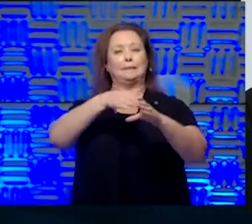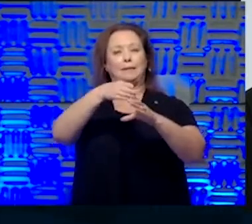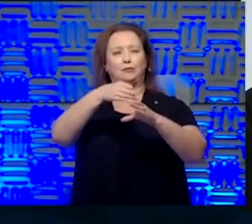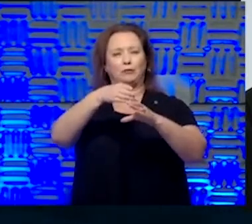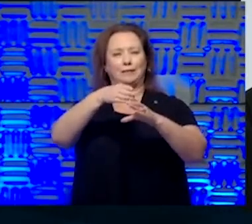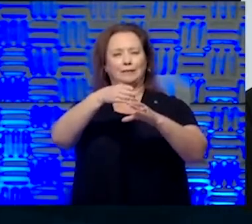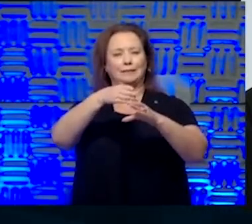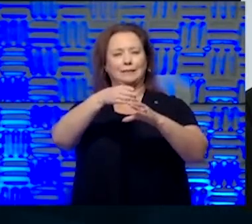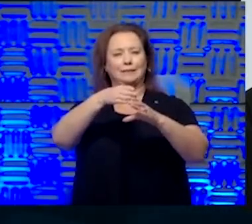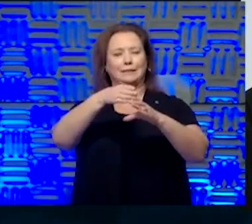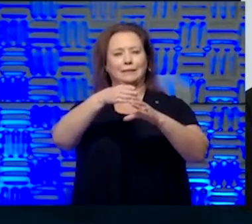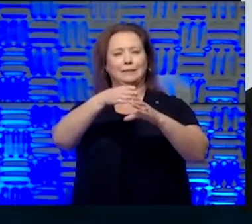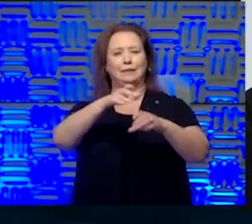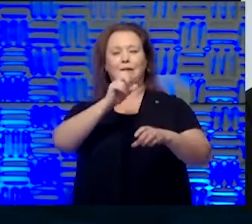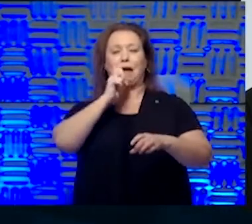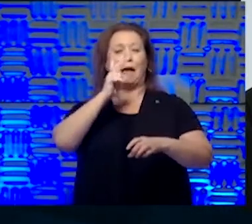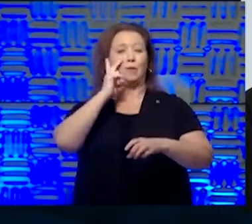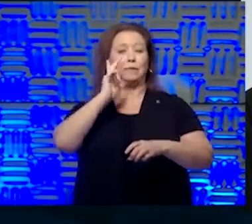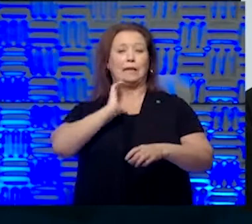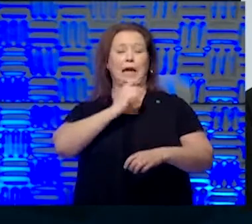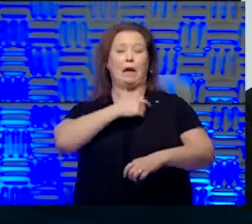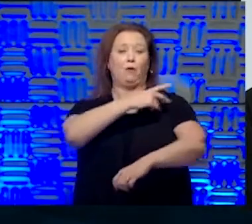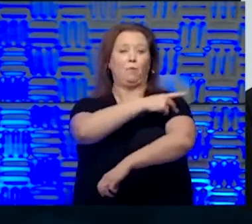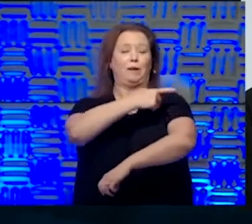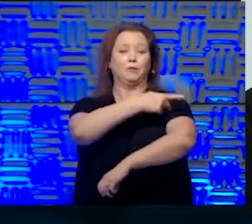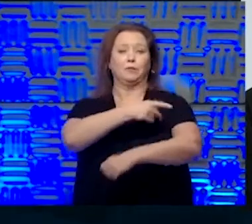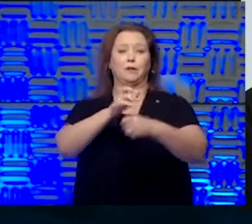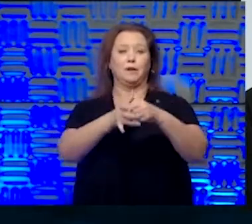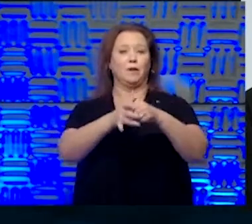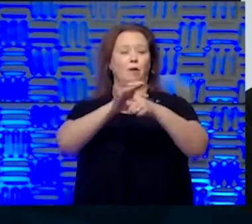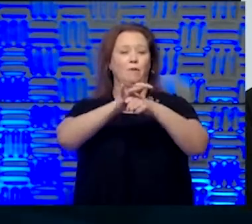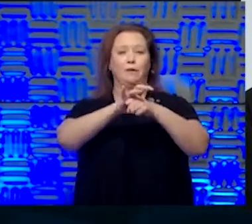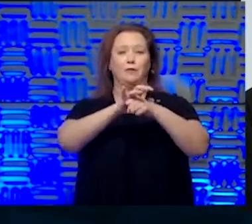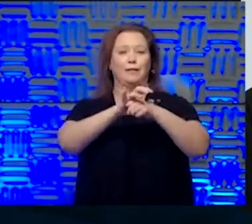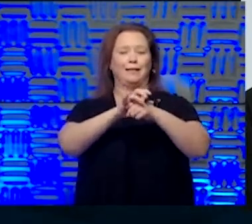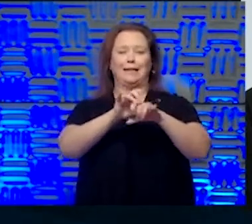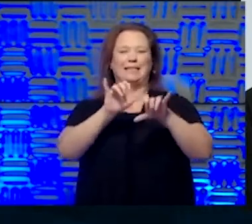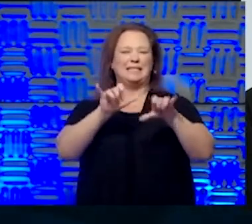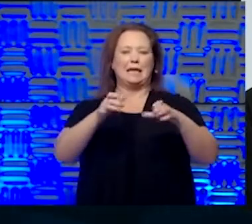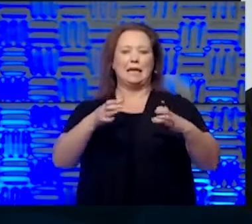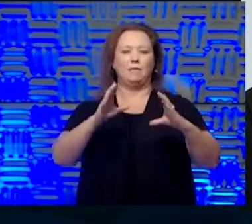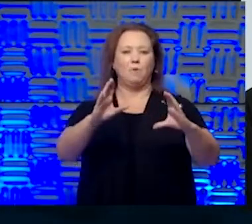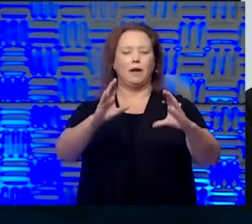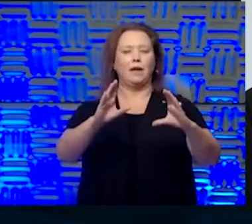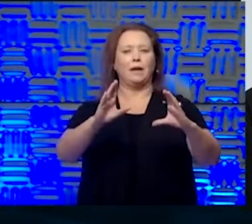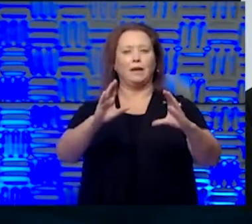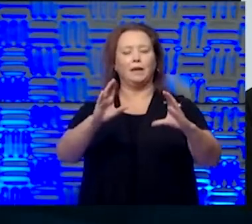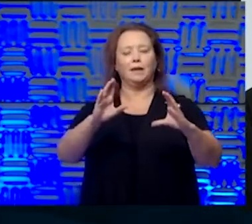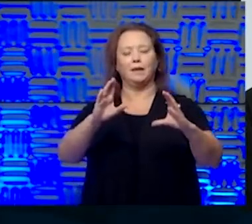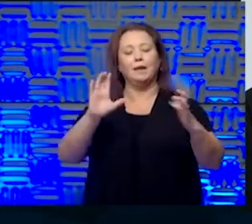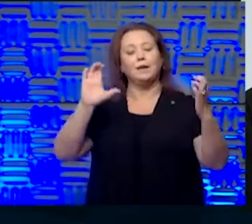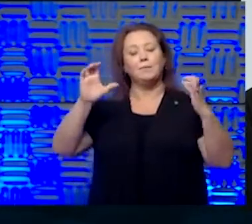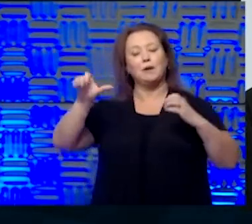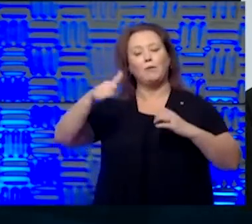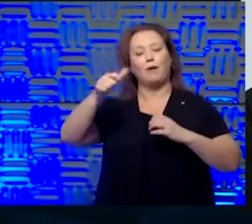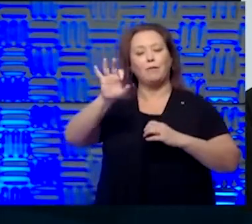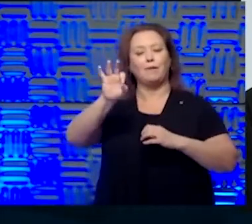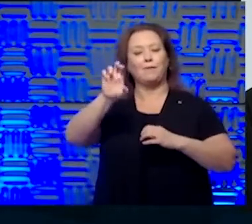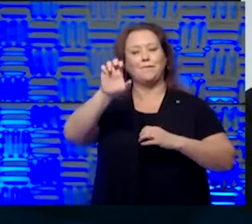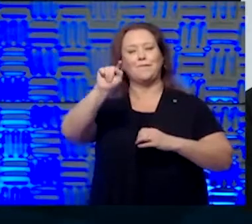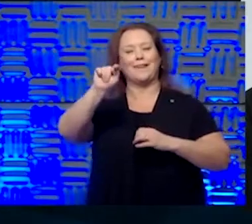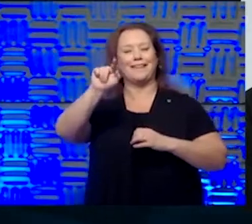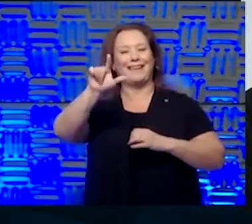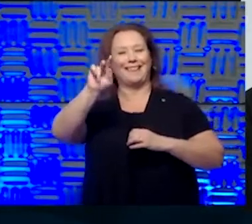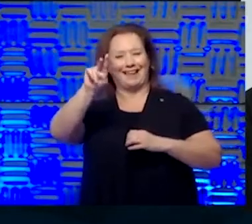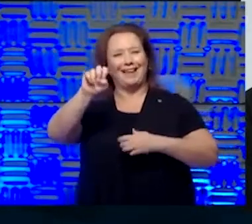don't see our COVID patients in the same capacity as some of our frontline healthcare workers.